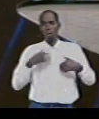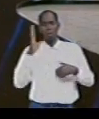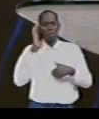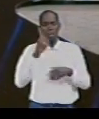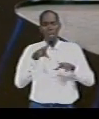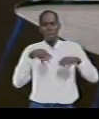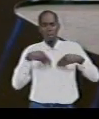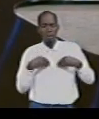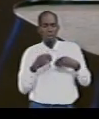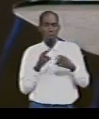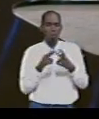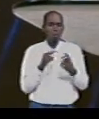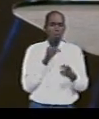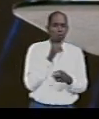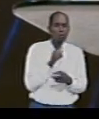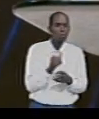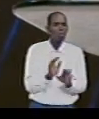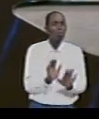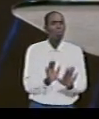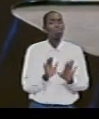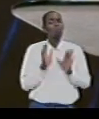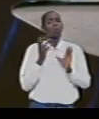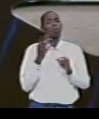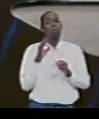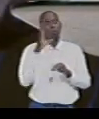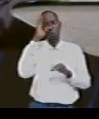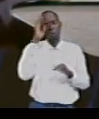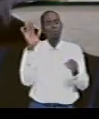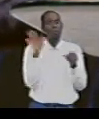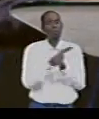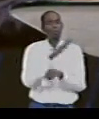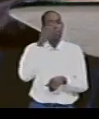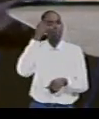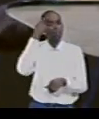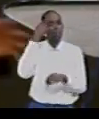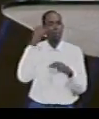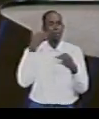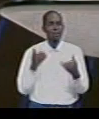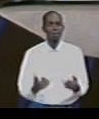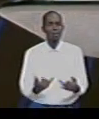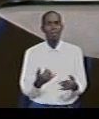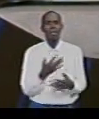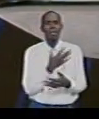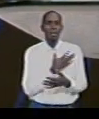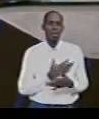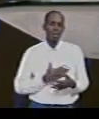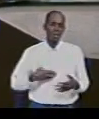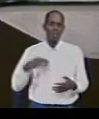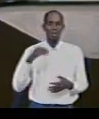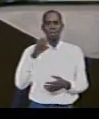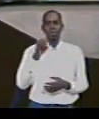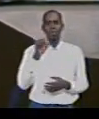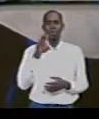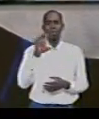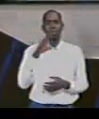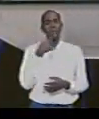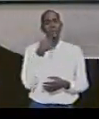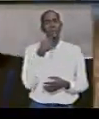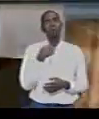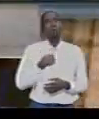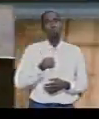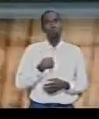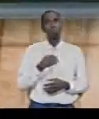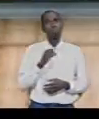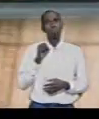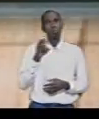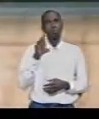or will he reject? Fear of man. And then Saul had to say, I have sinned, for I